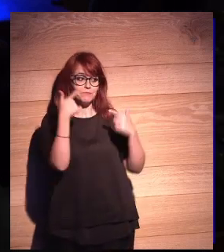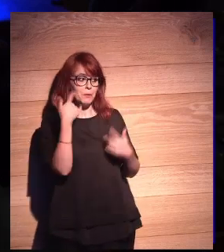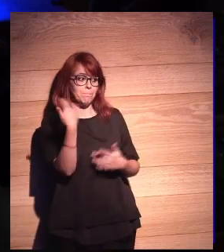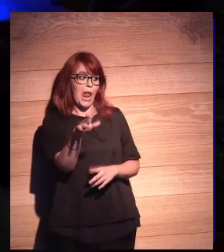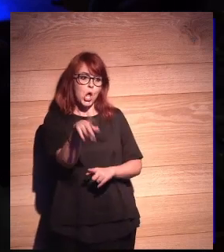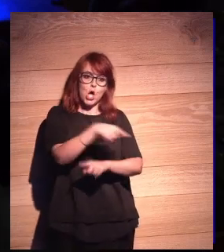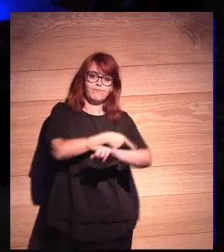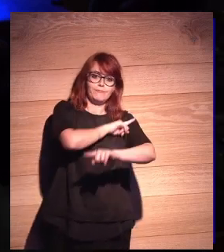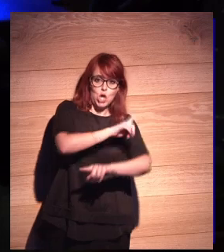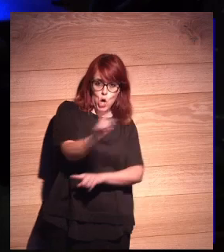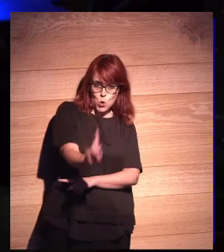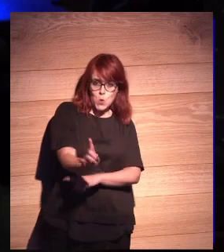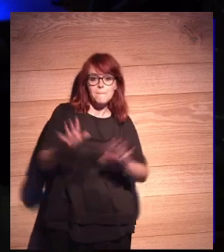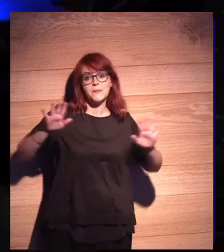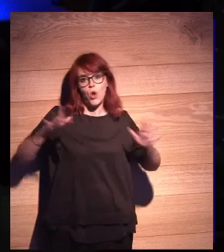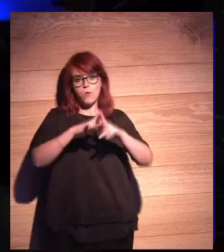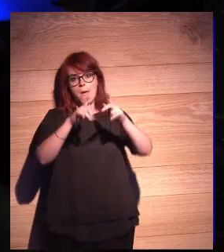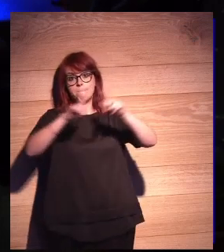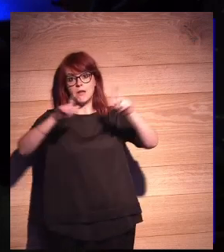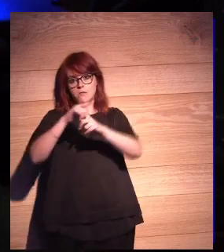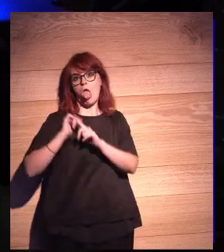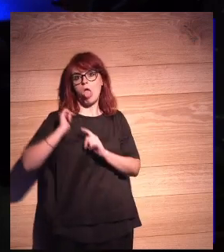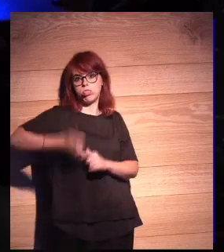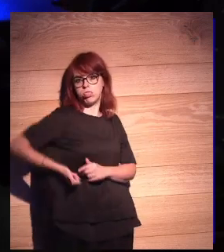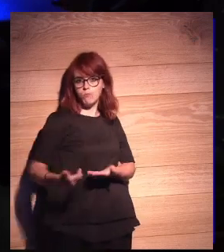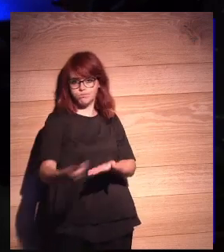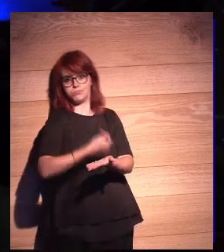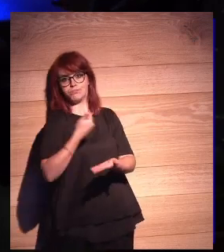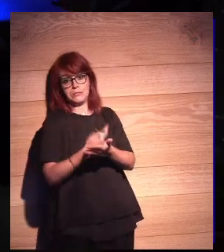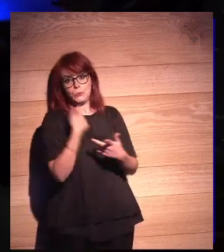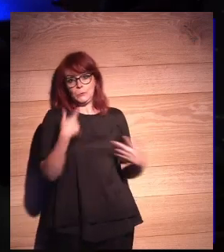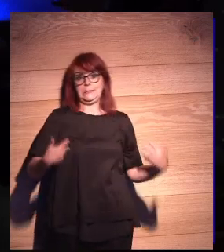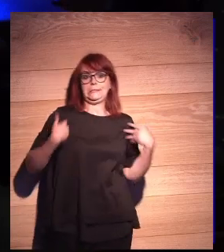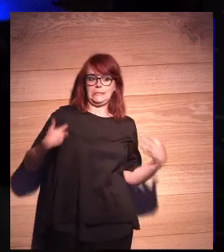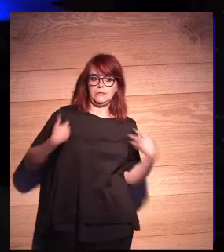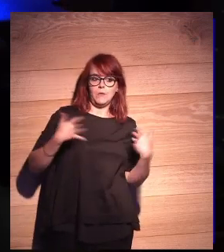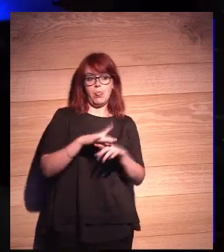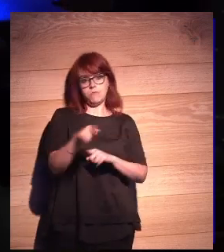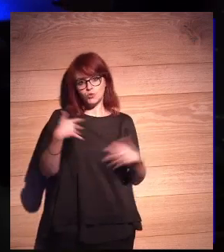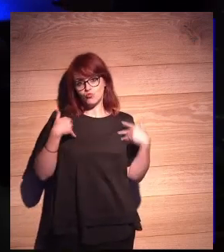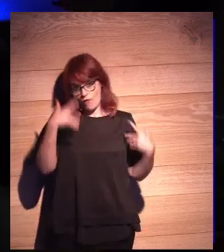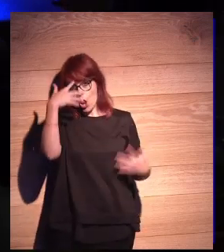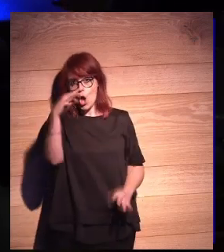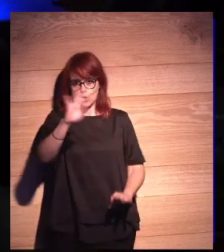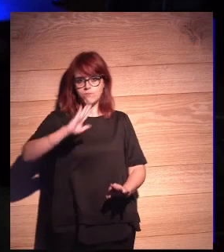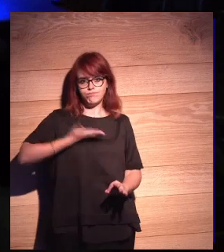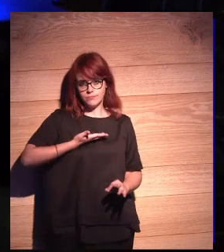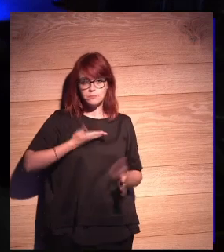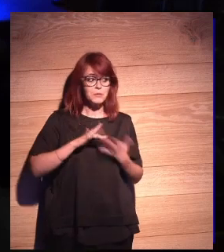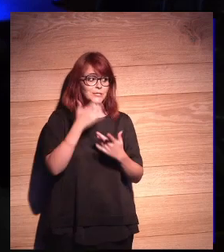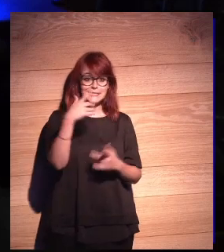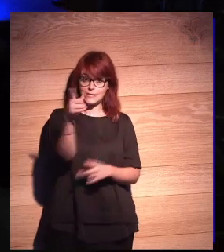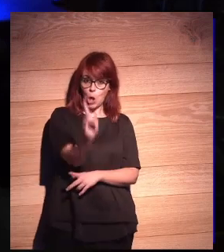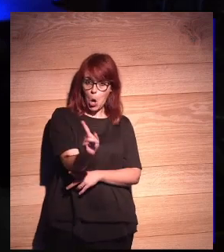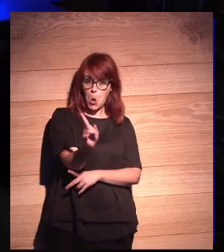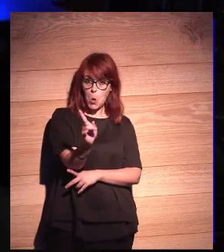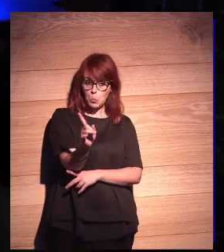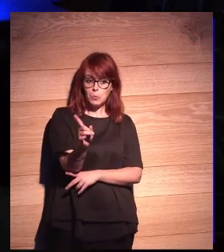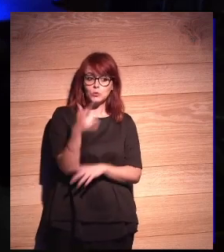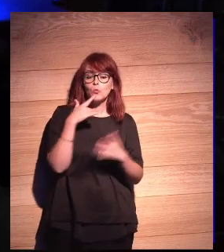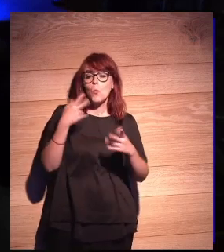so it's not that bad. But of course, if does it a big company that has tons of money and you're just surviving and getting by, then